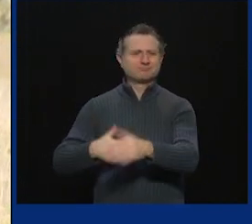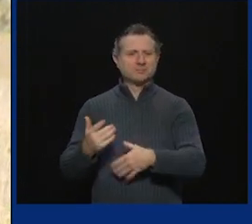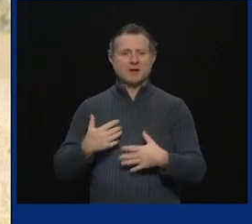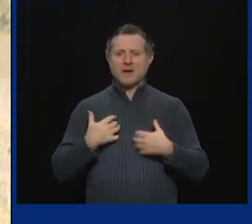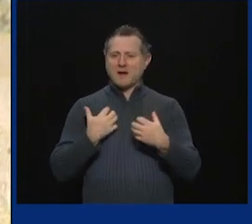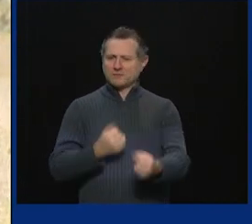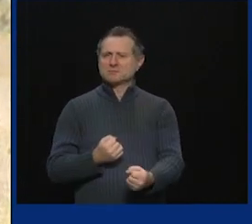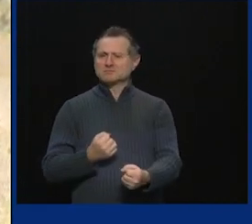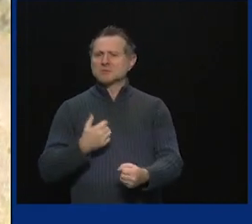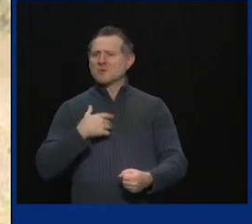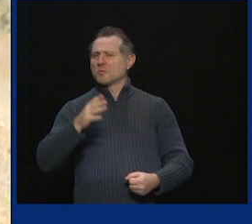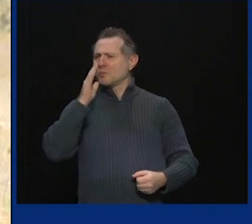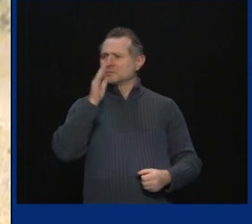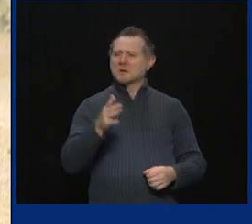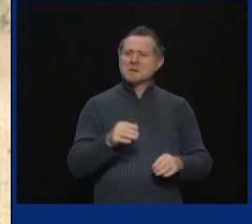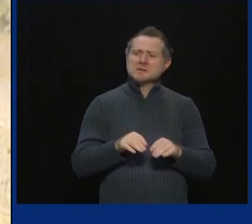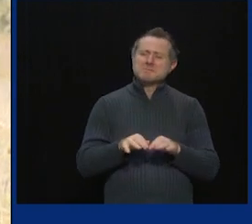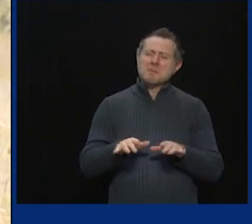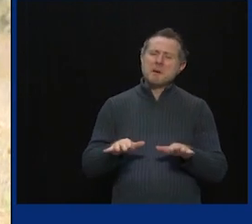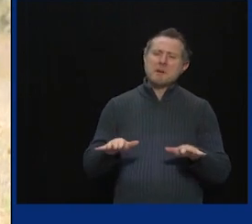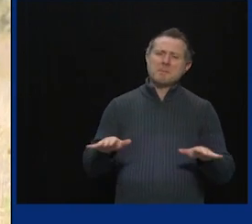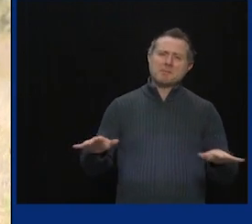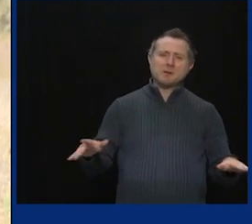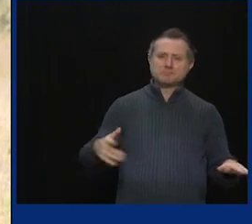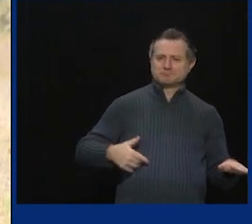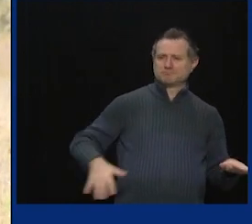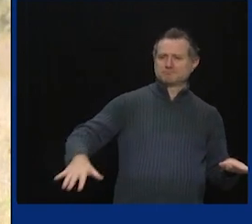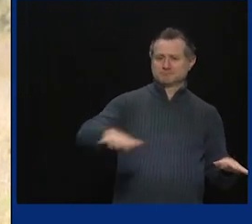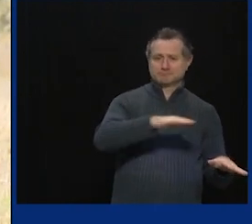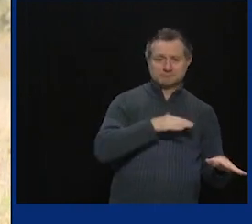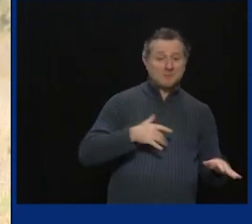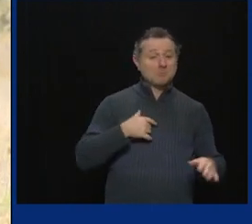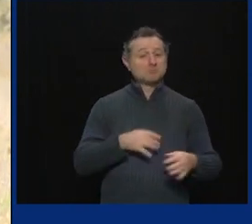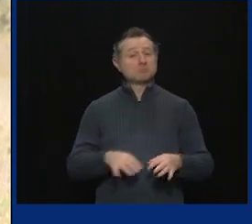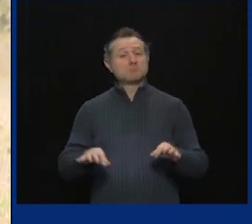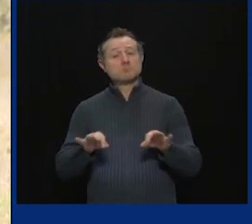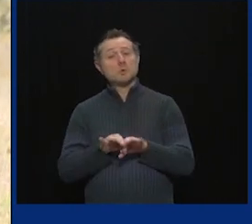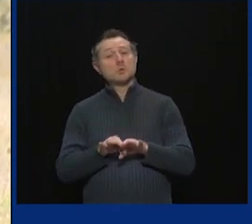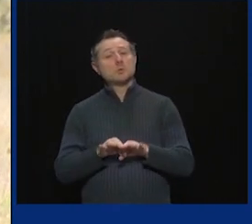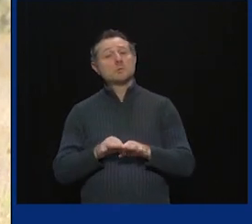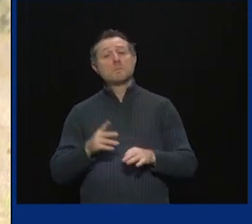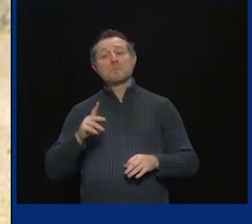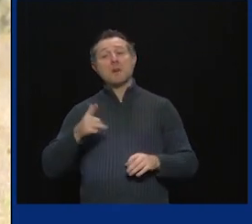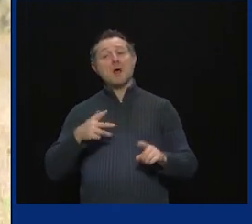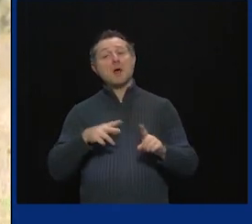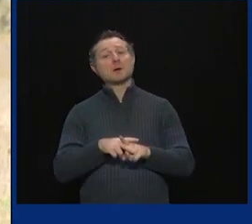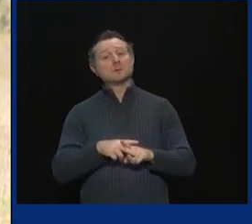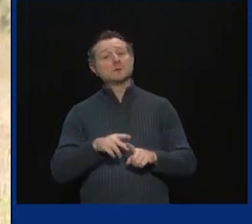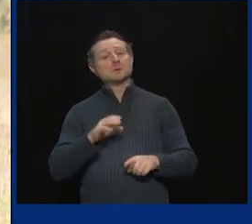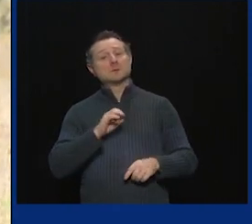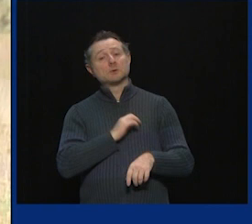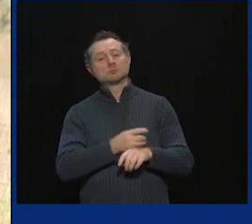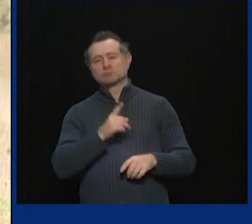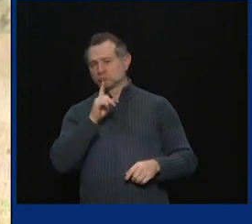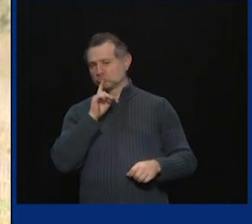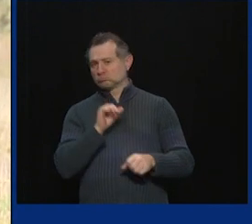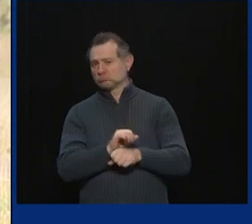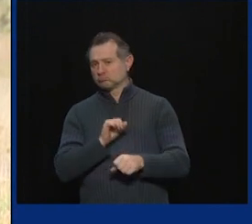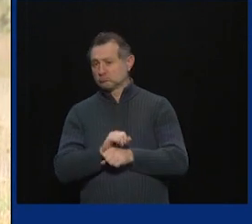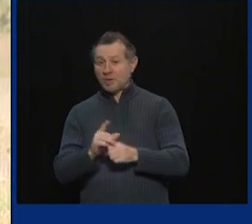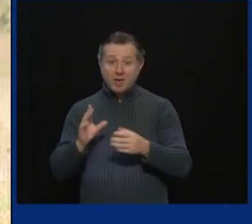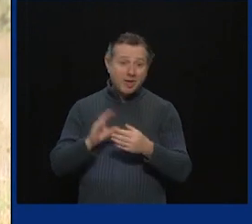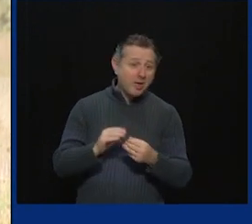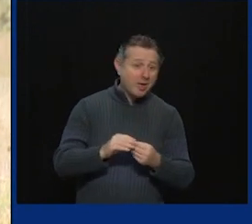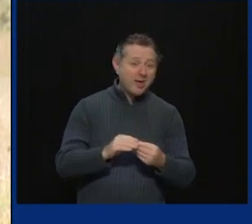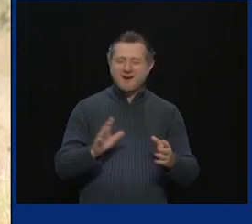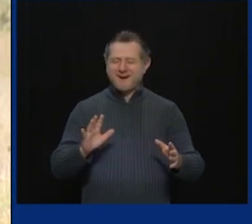Most importantly, Plug Power is putting its money where its mouth is. I know that's cliche, but in this instance it's true. The company is investing its